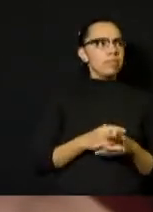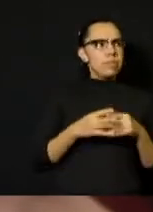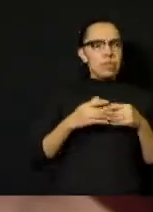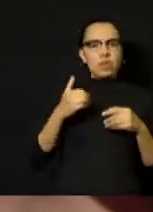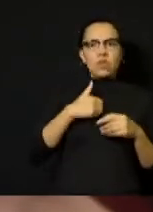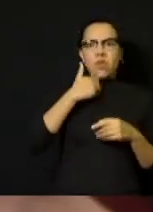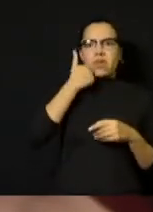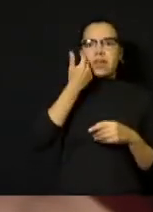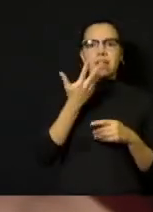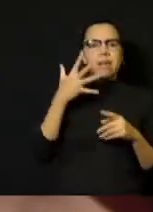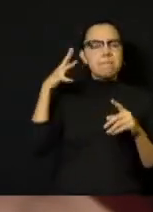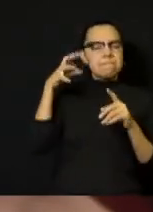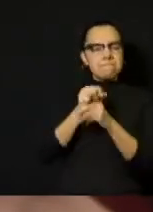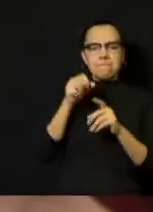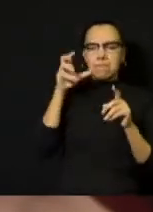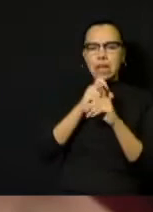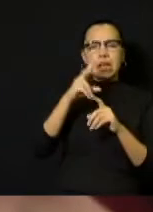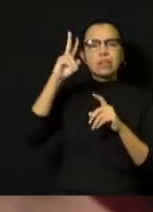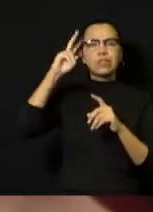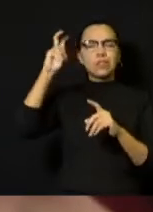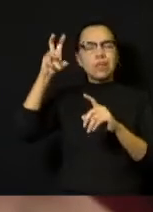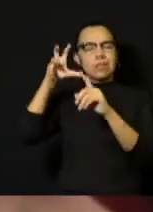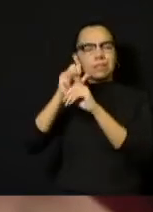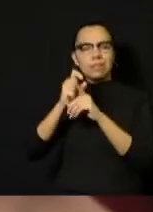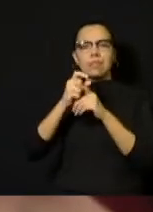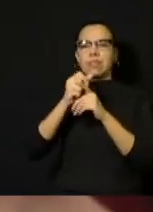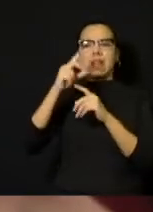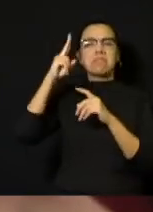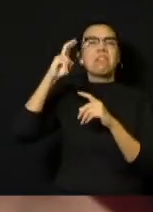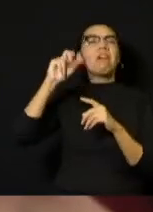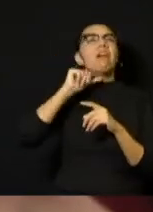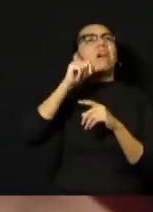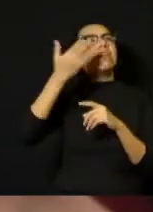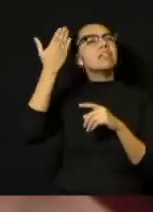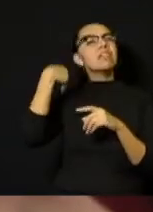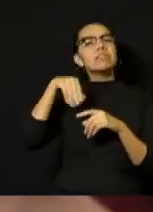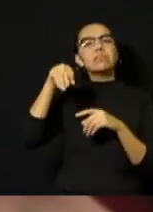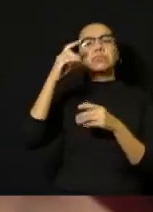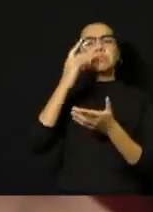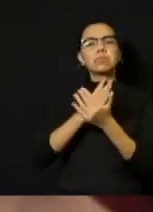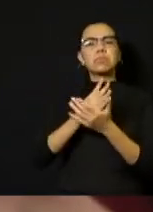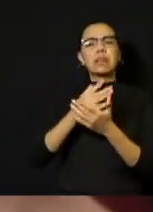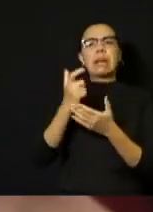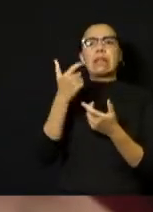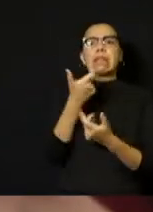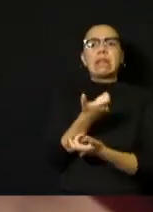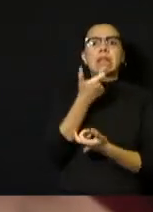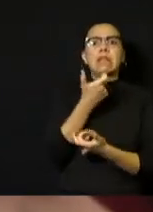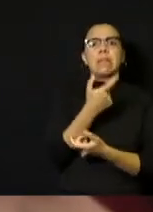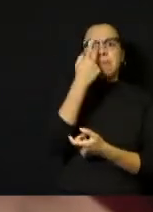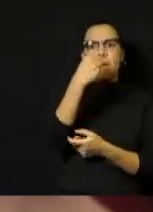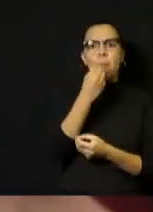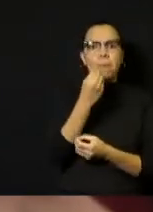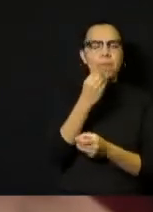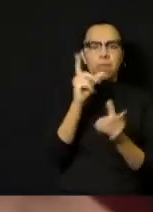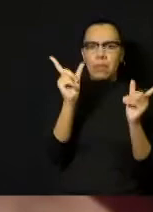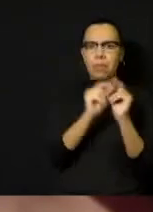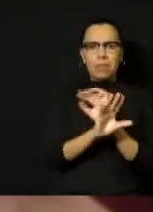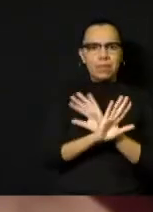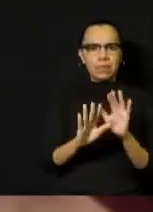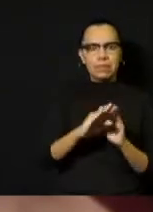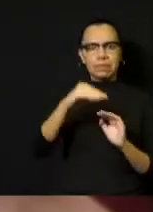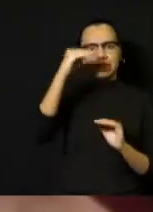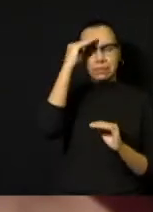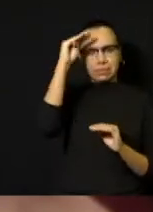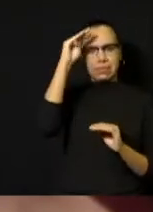on what I wanted to achieve. I started to dream things I didn't have. I just wanted money to eat